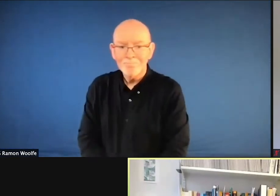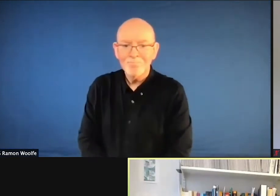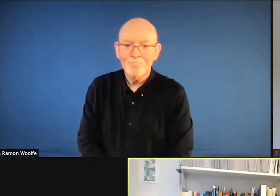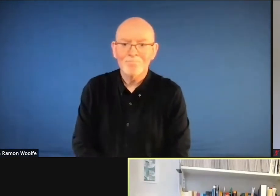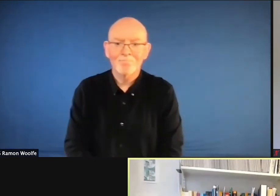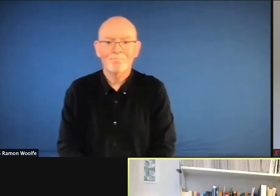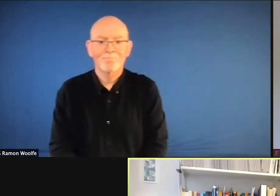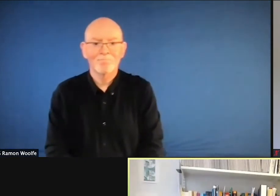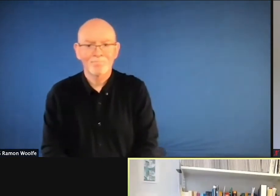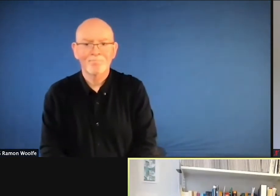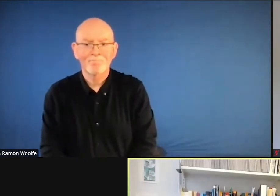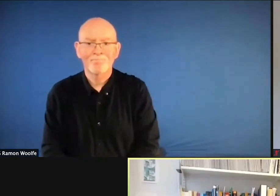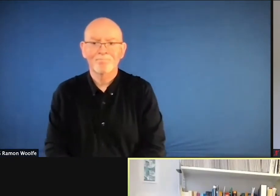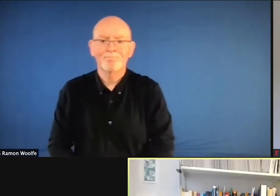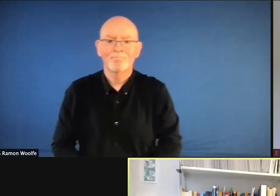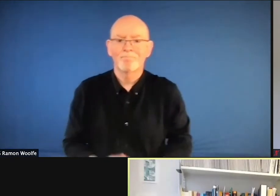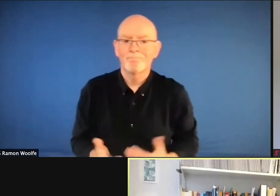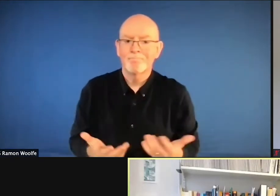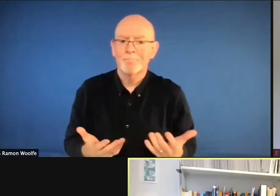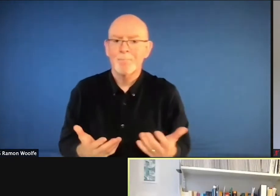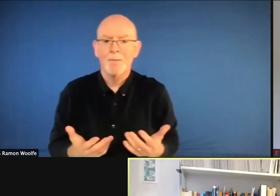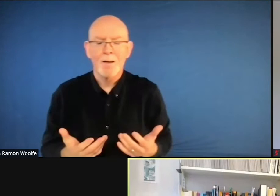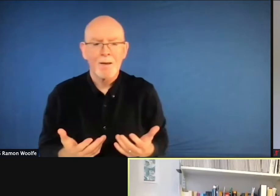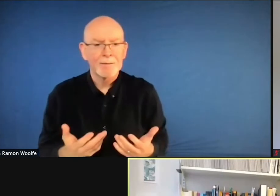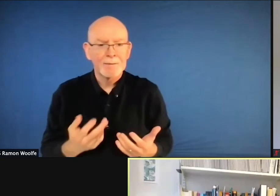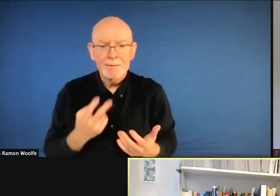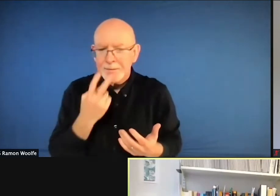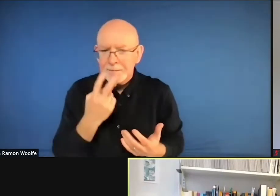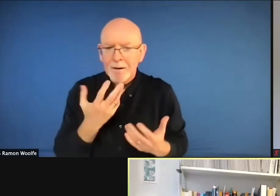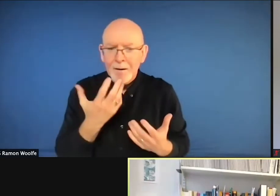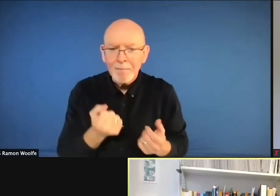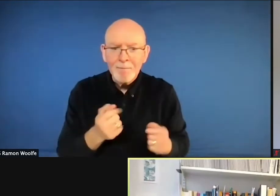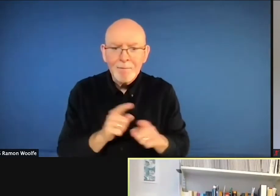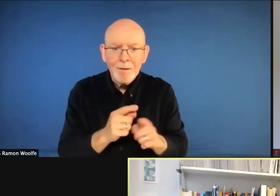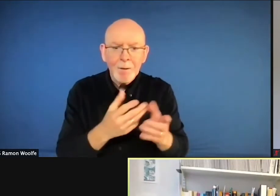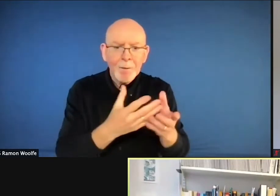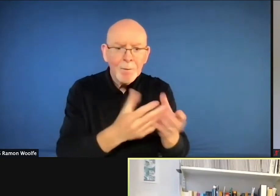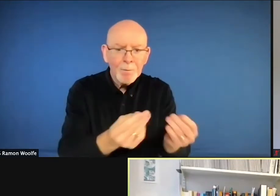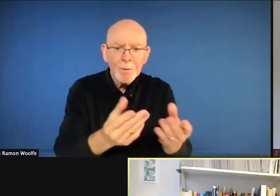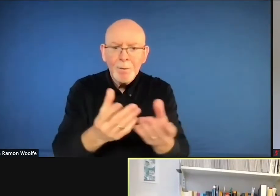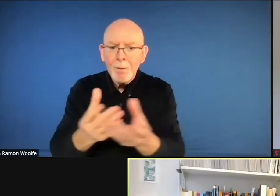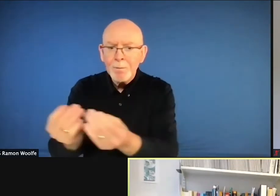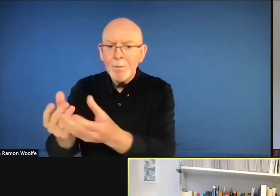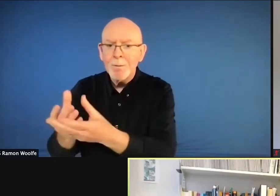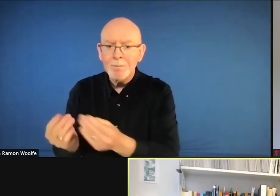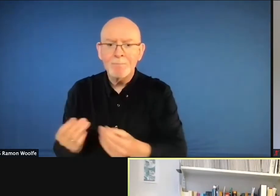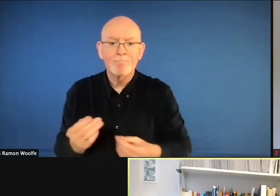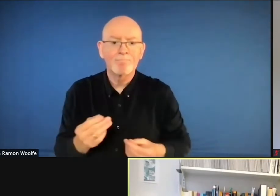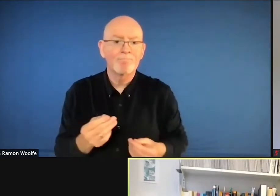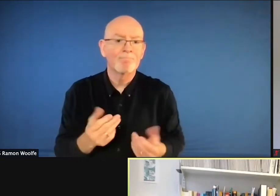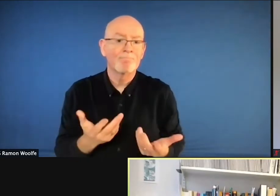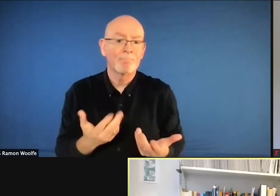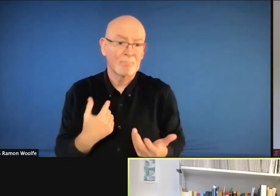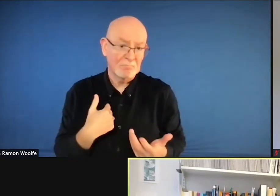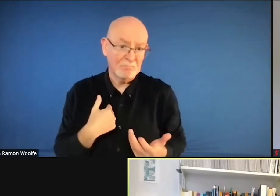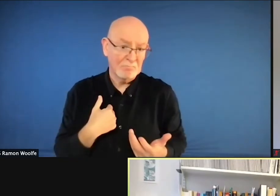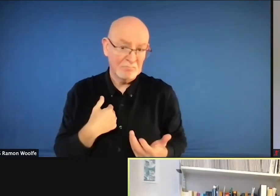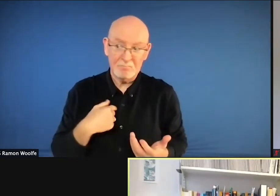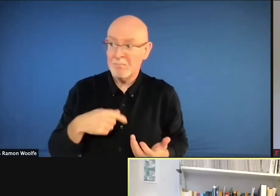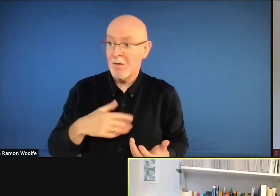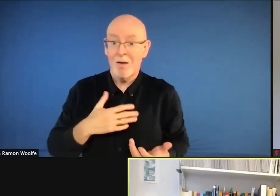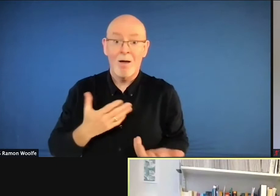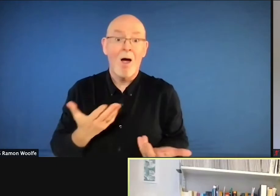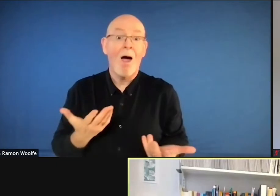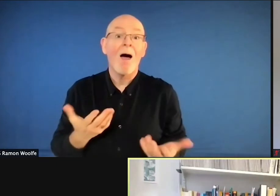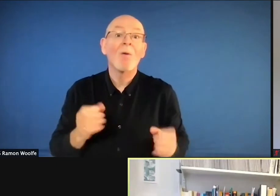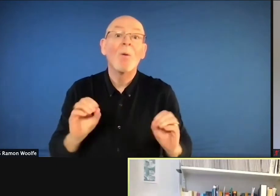would accept that there's a lack of expertise in some circumstances, even for me, and I've been working